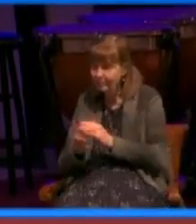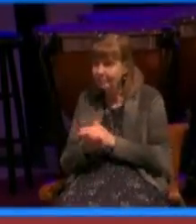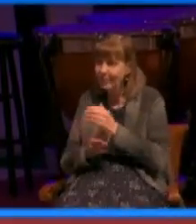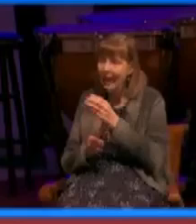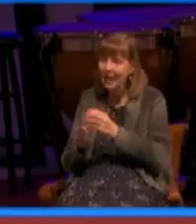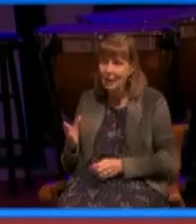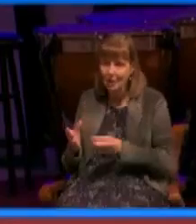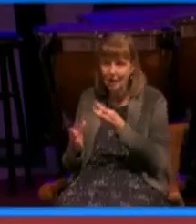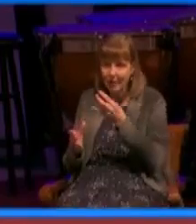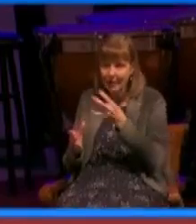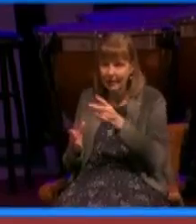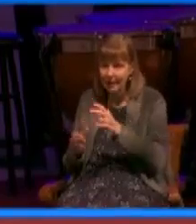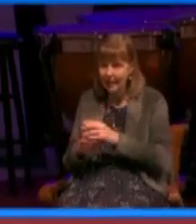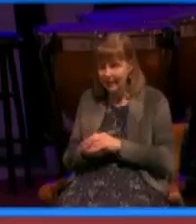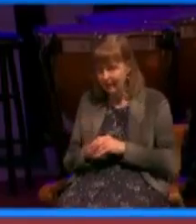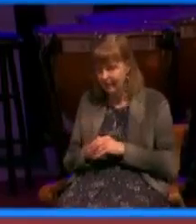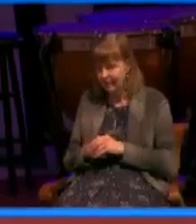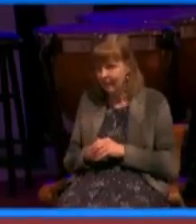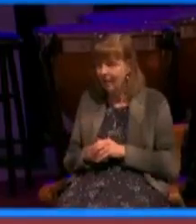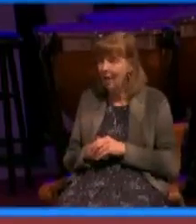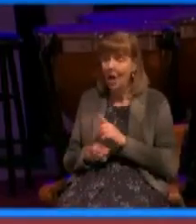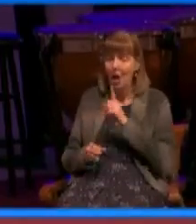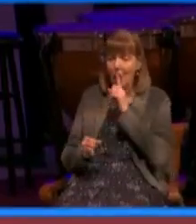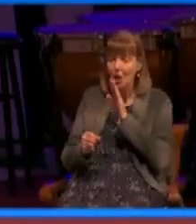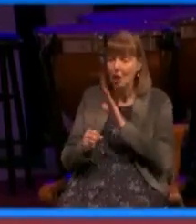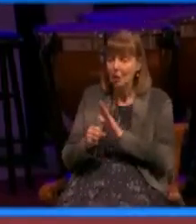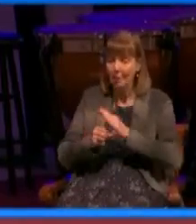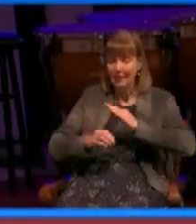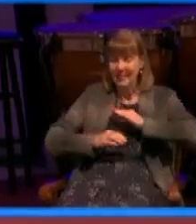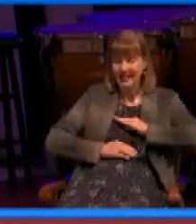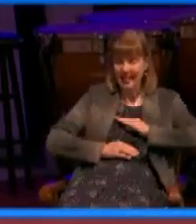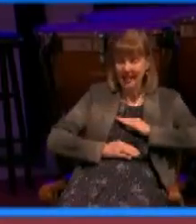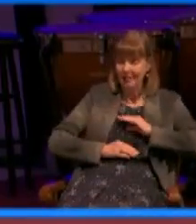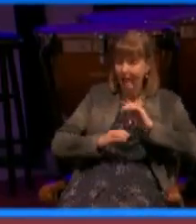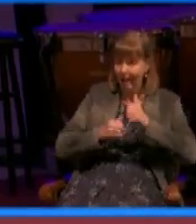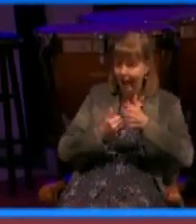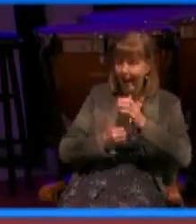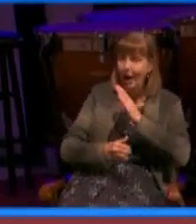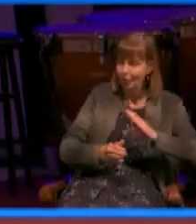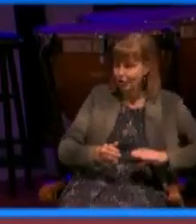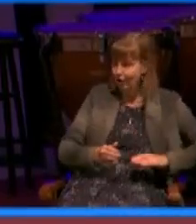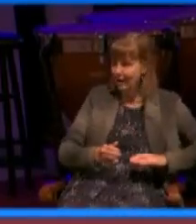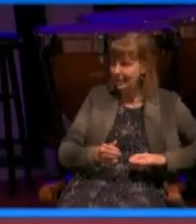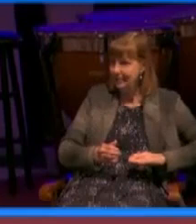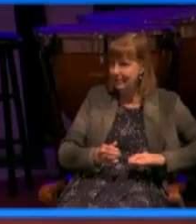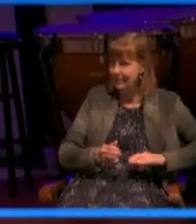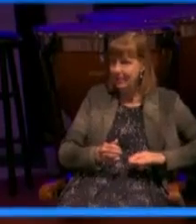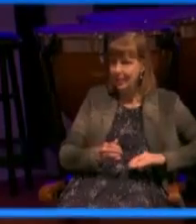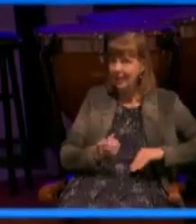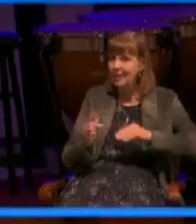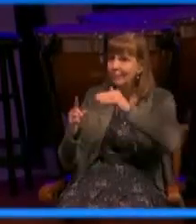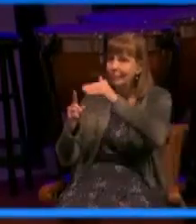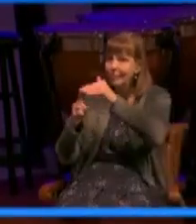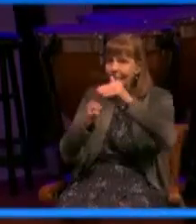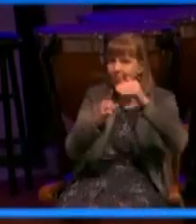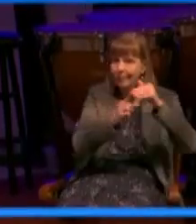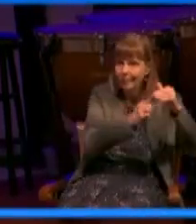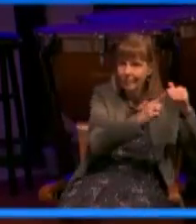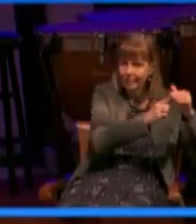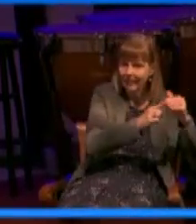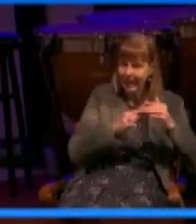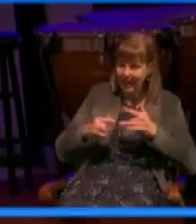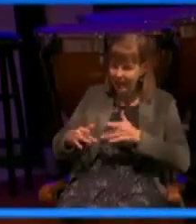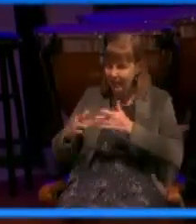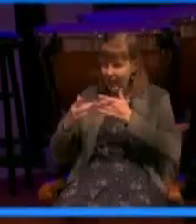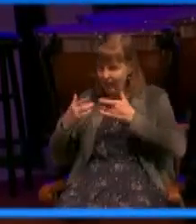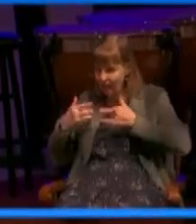has fulfilled through Christ, he is reminding us that the circumcision of the heart by the Savior